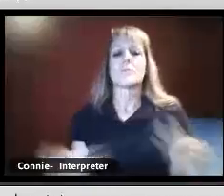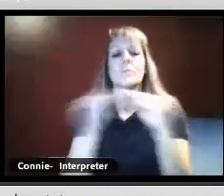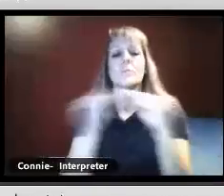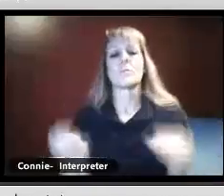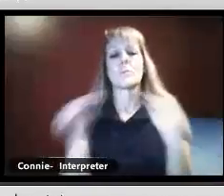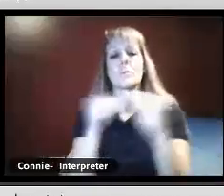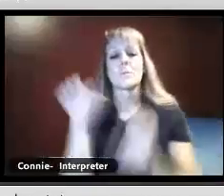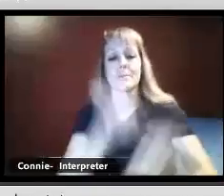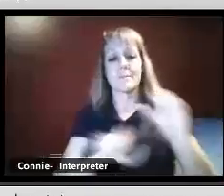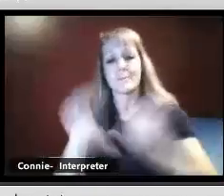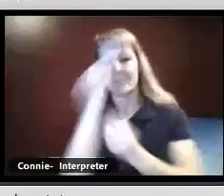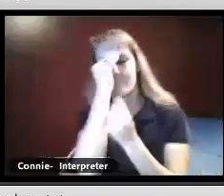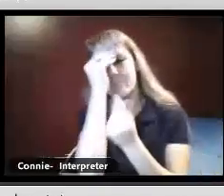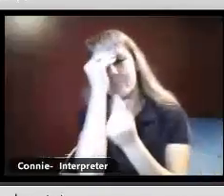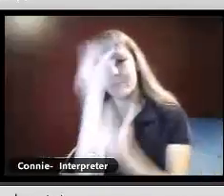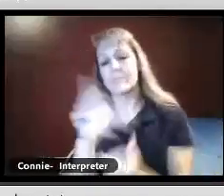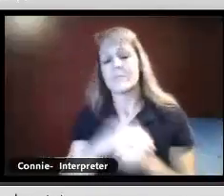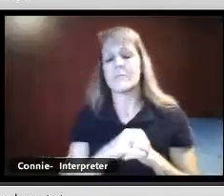scientific material